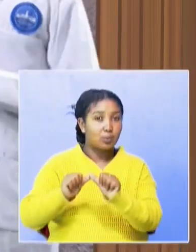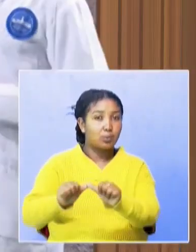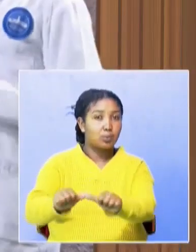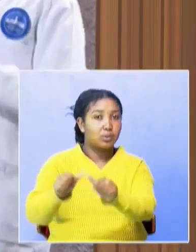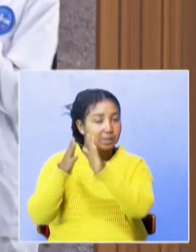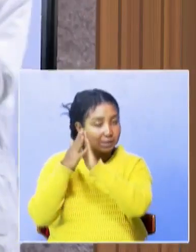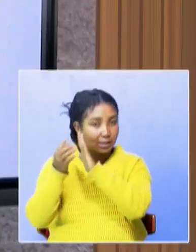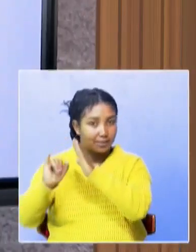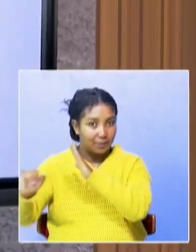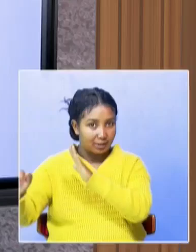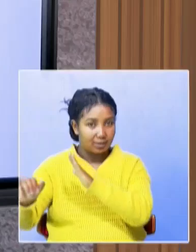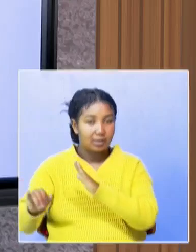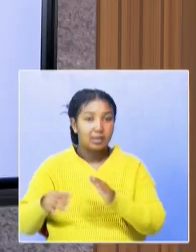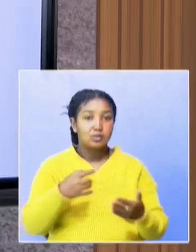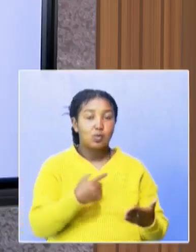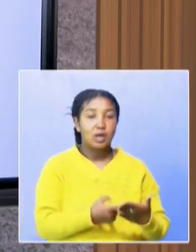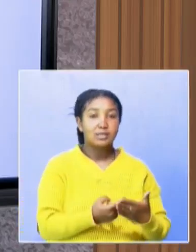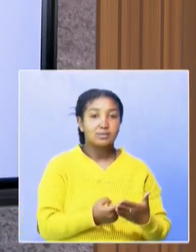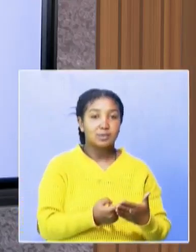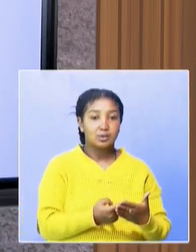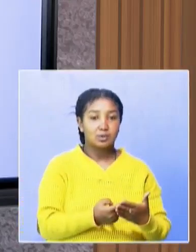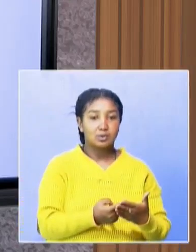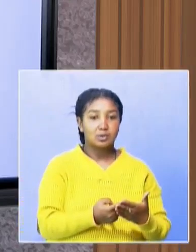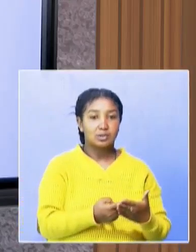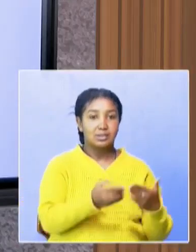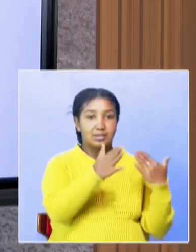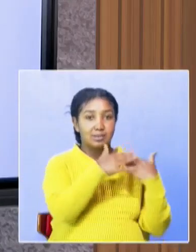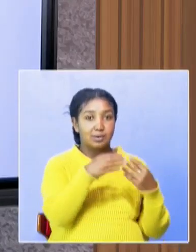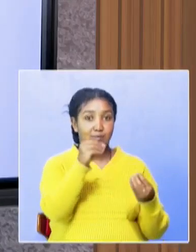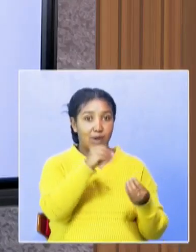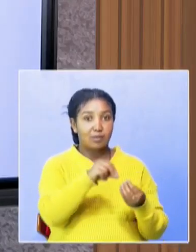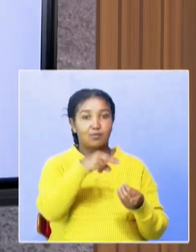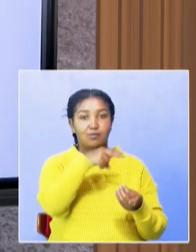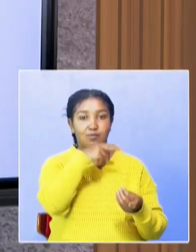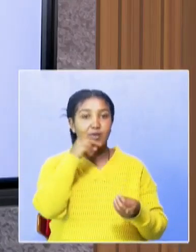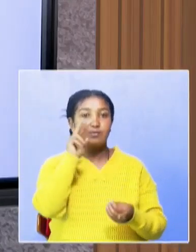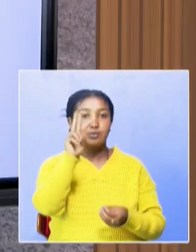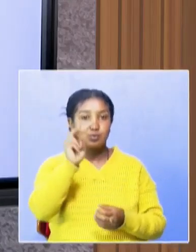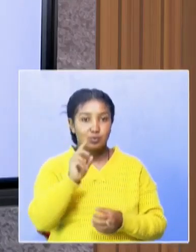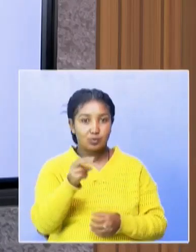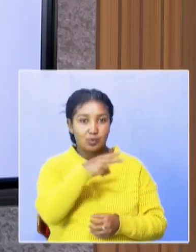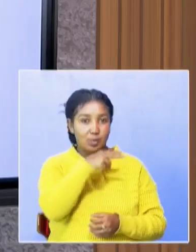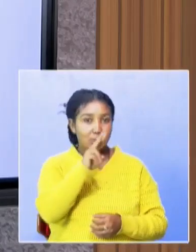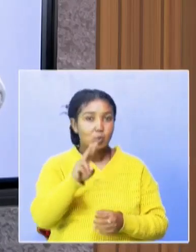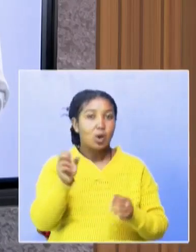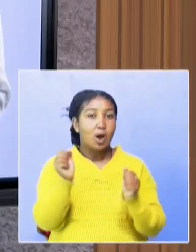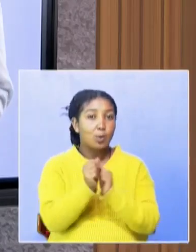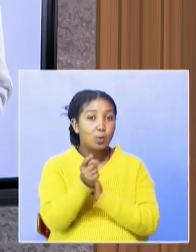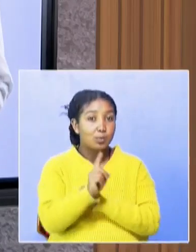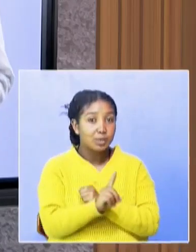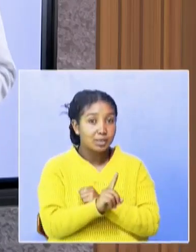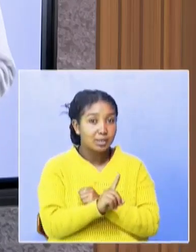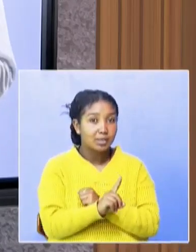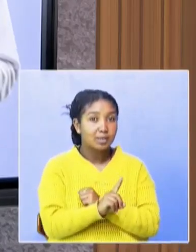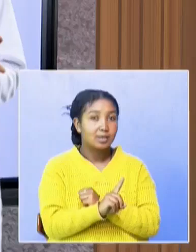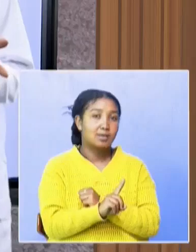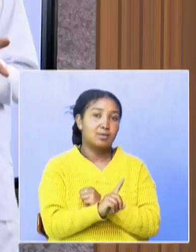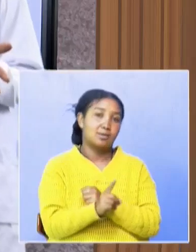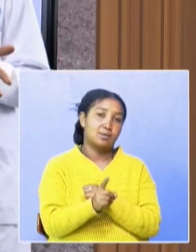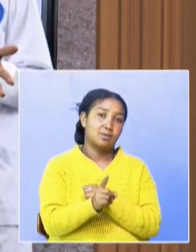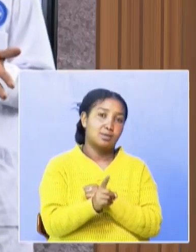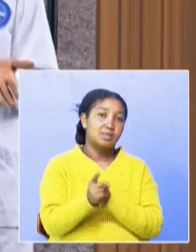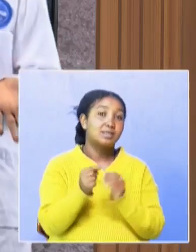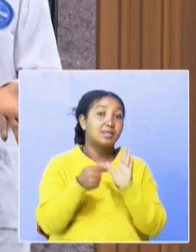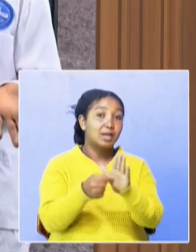okay? What about this one? Subject plus verb 2. This means